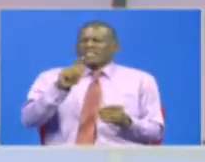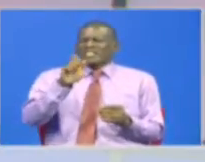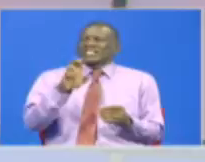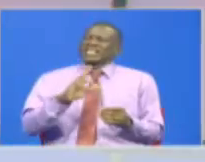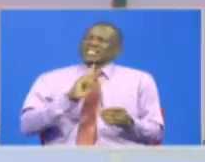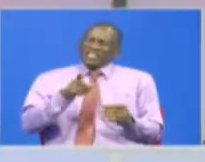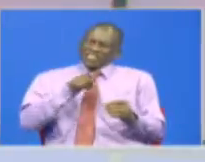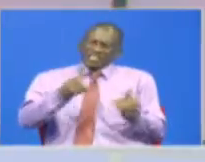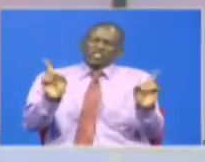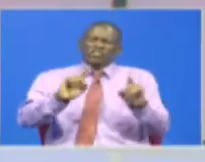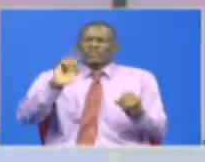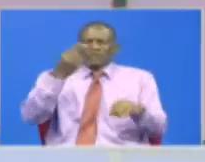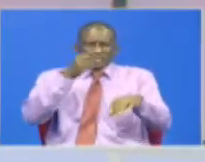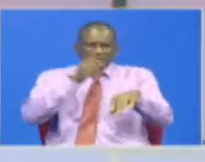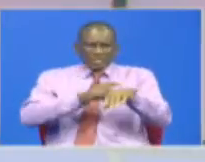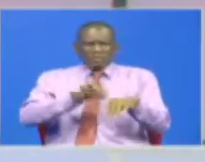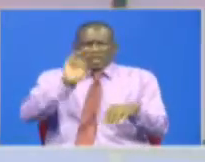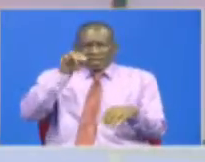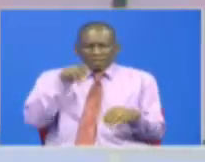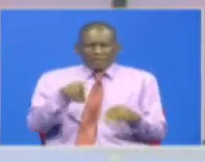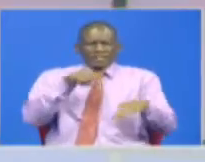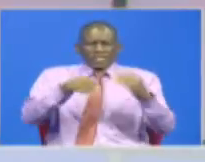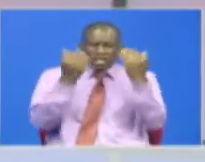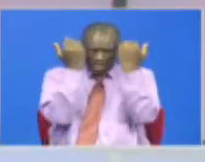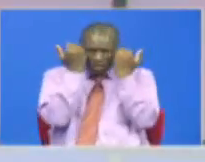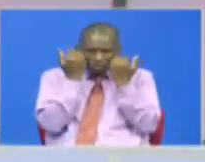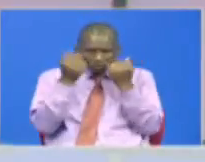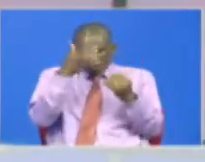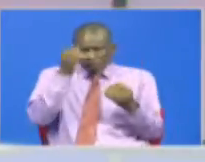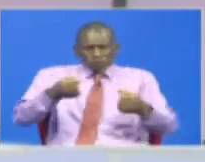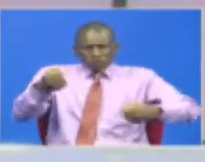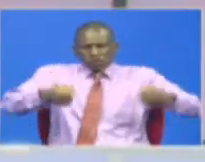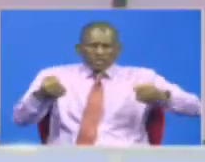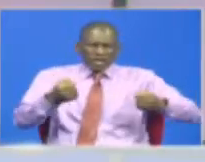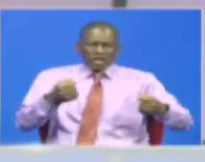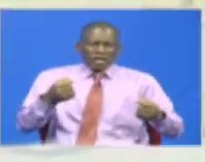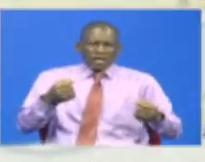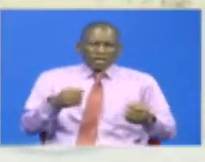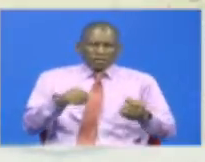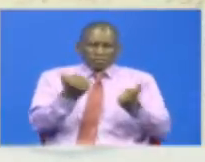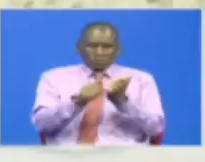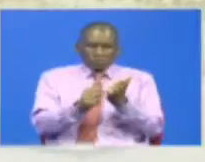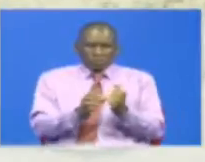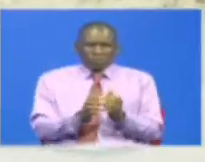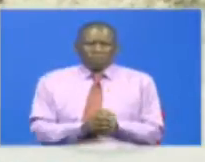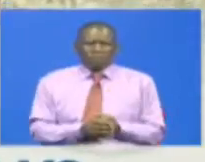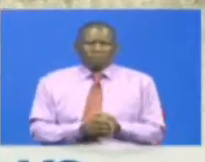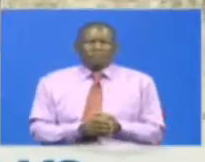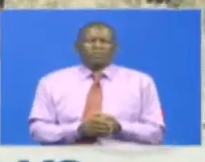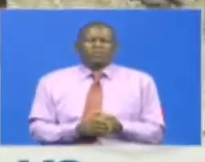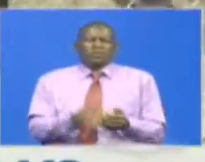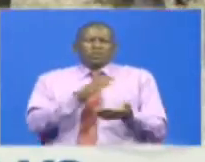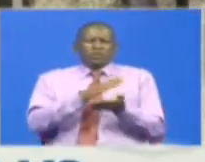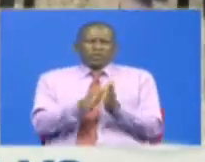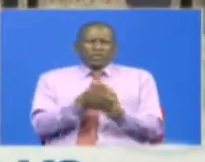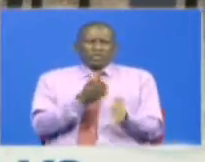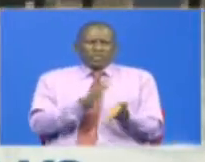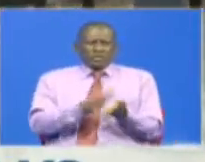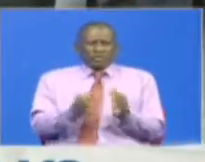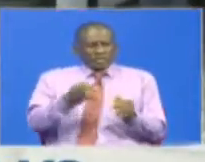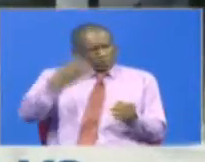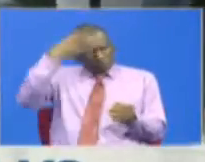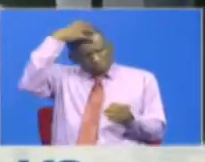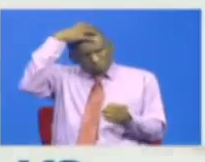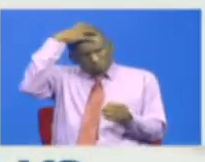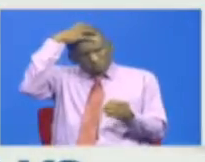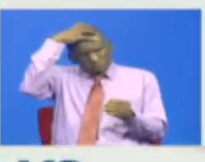first time the legislator is in court because of a car. Without his trademark cape and before